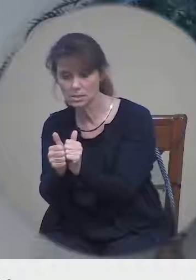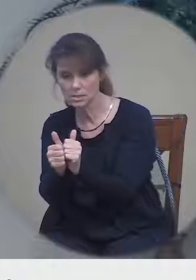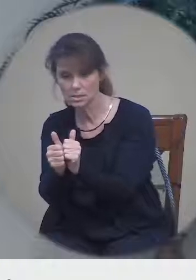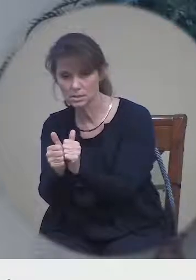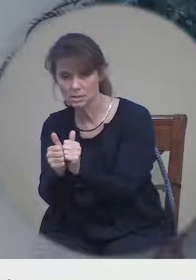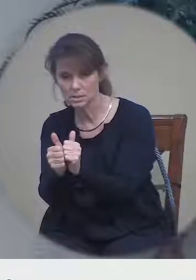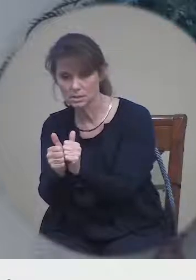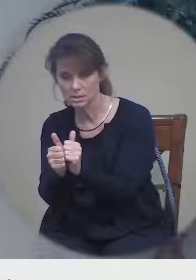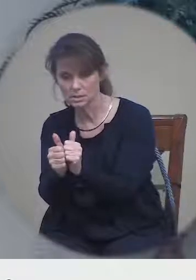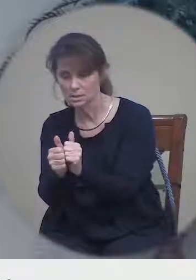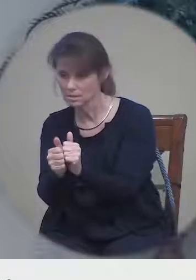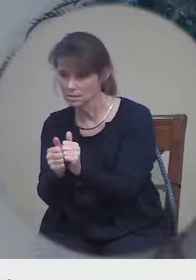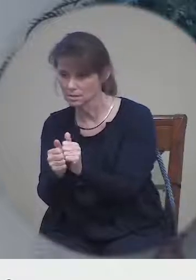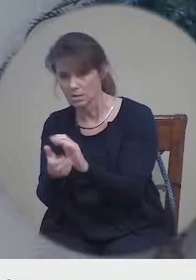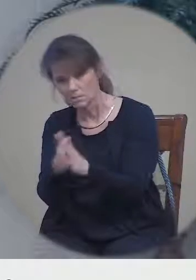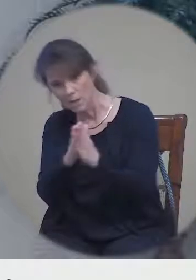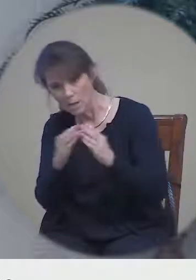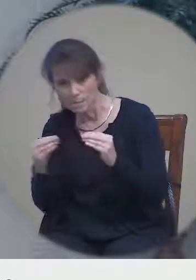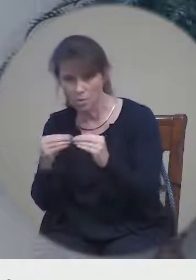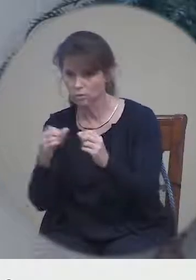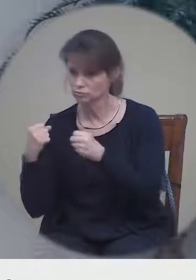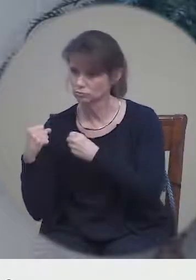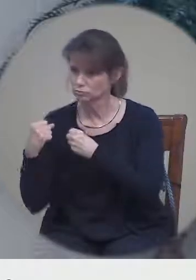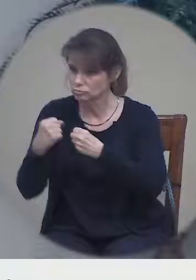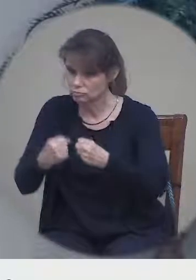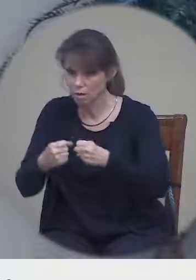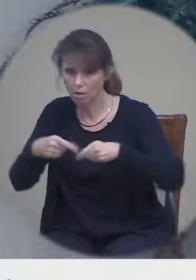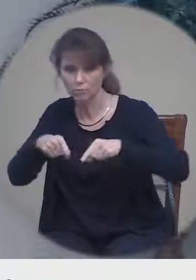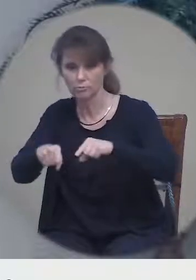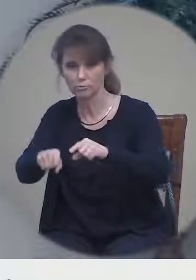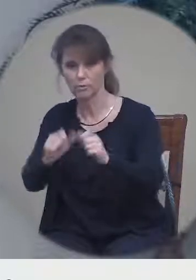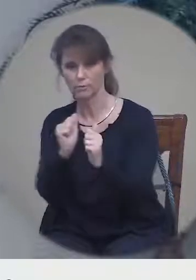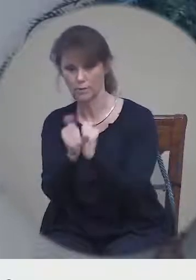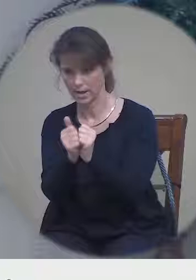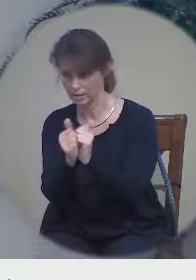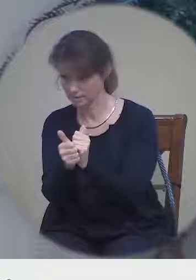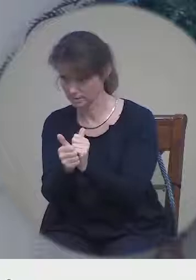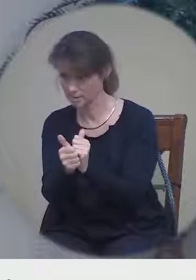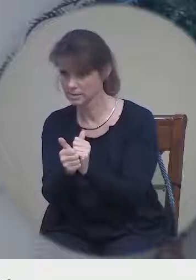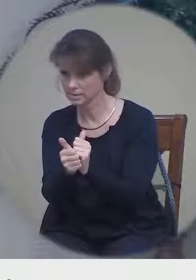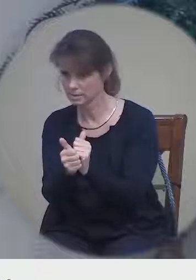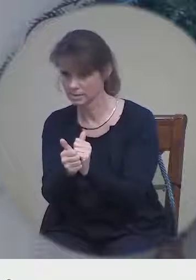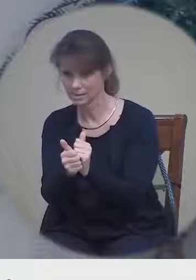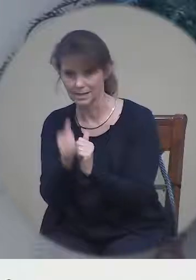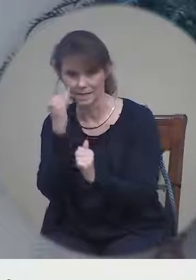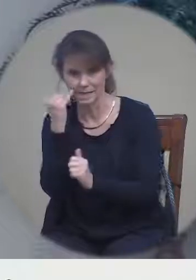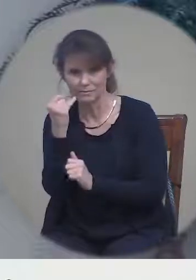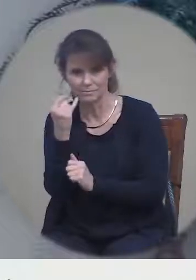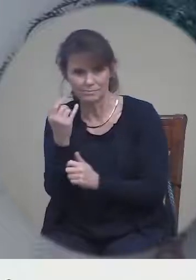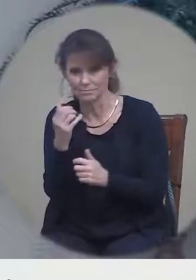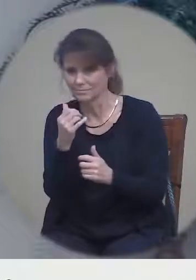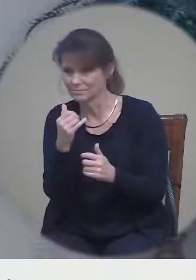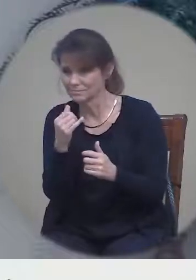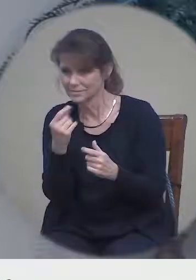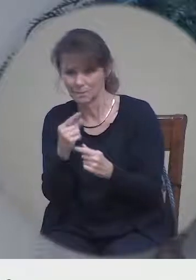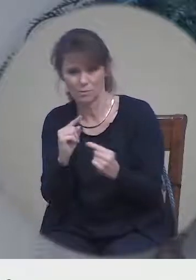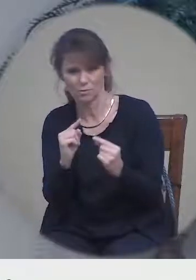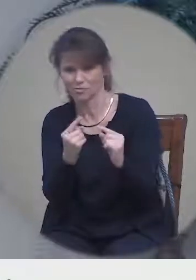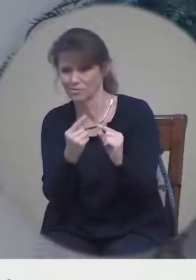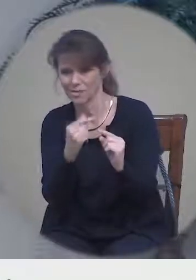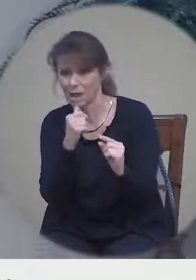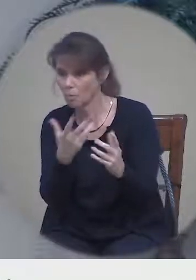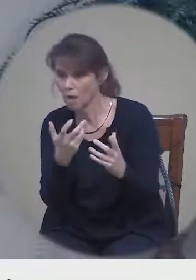You want to strengthen yourself during the race. And if those parts are injured, you want to be careful so that you